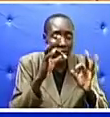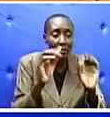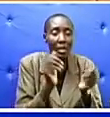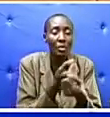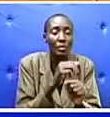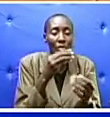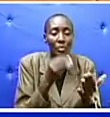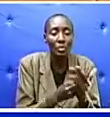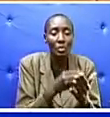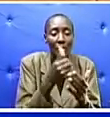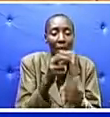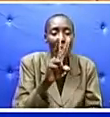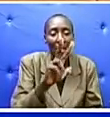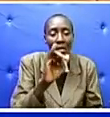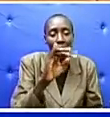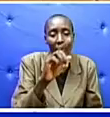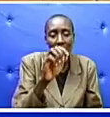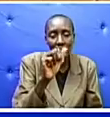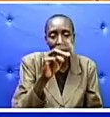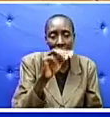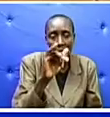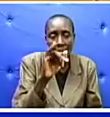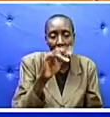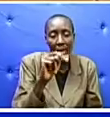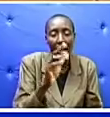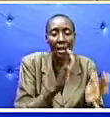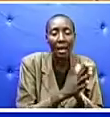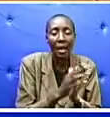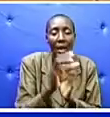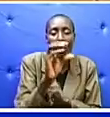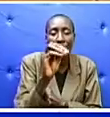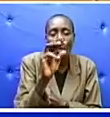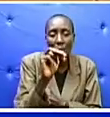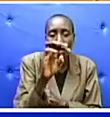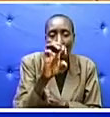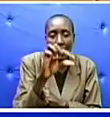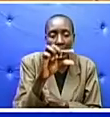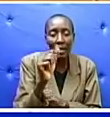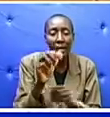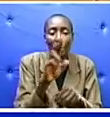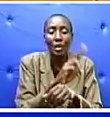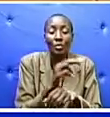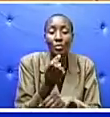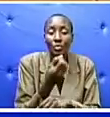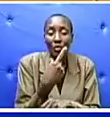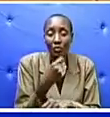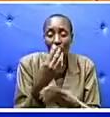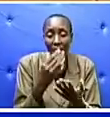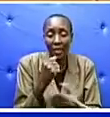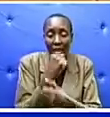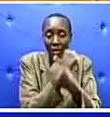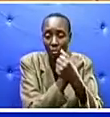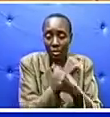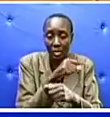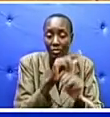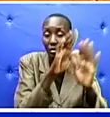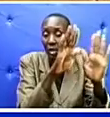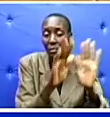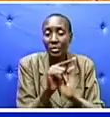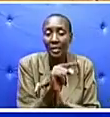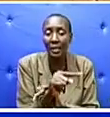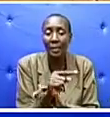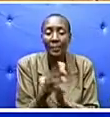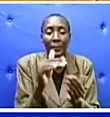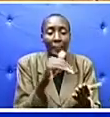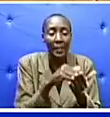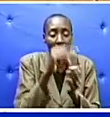to buy the vitamins and omega, focus on foods that build the immunity. That is what is important. Mm-hmm. And again, the